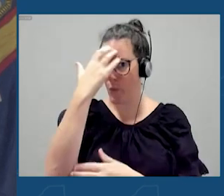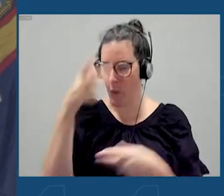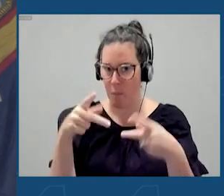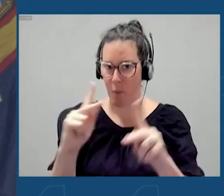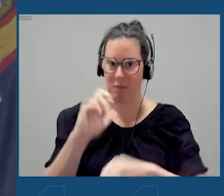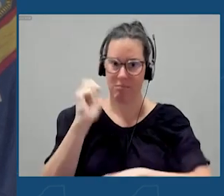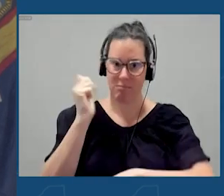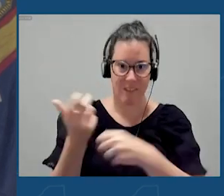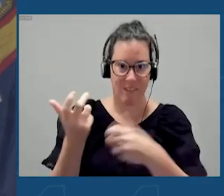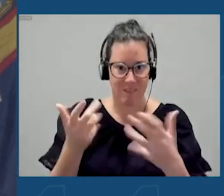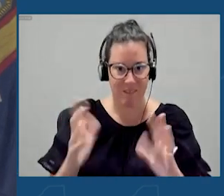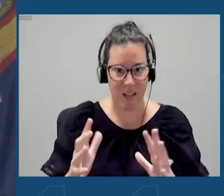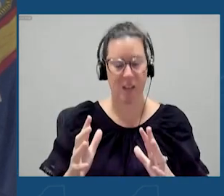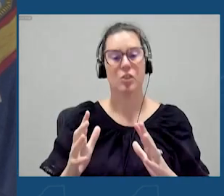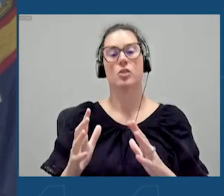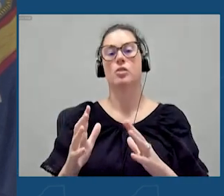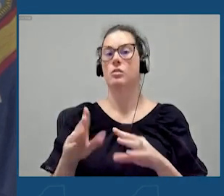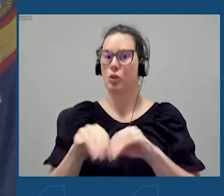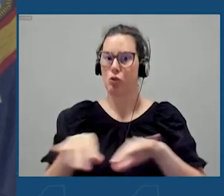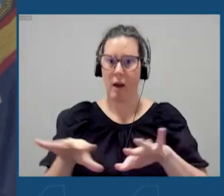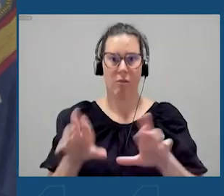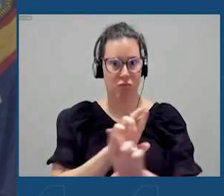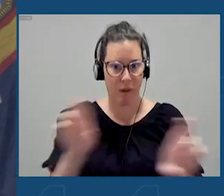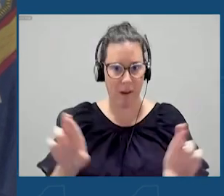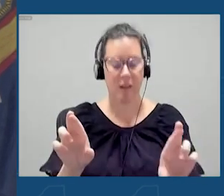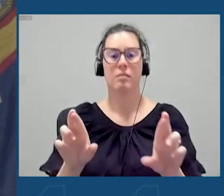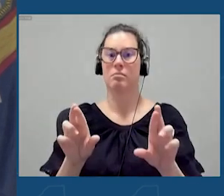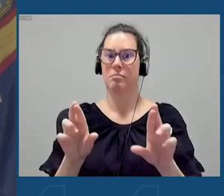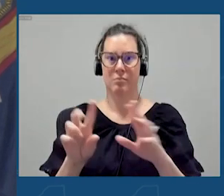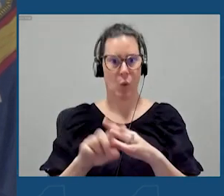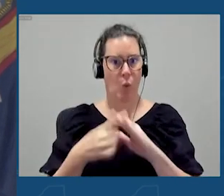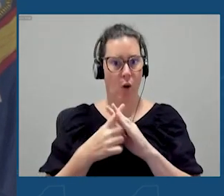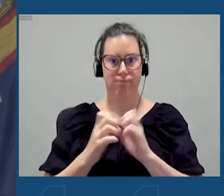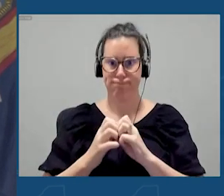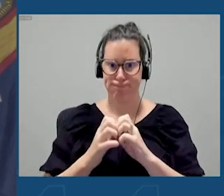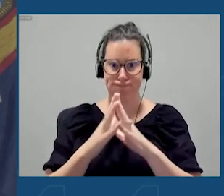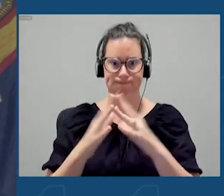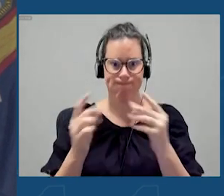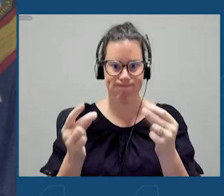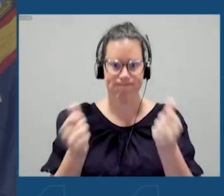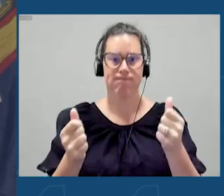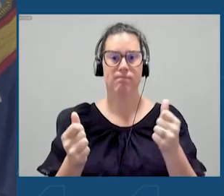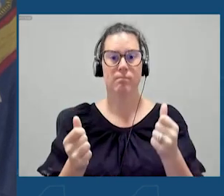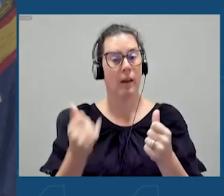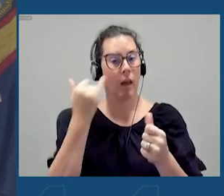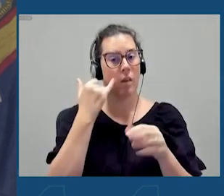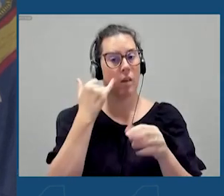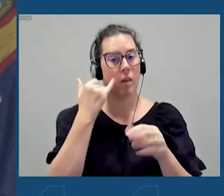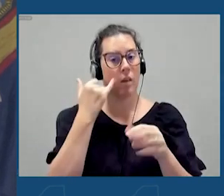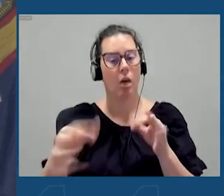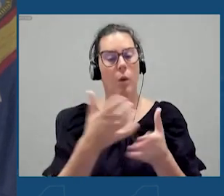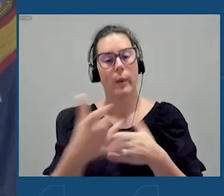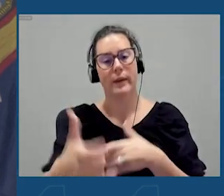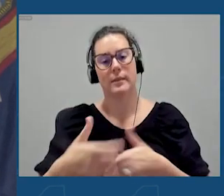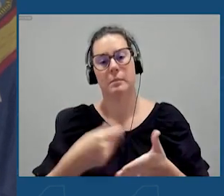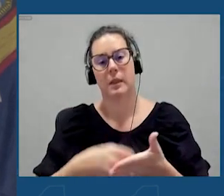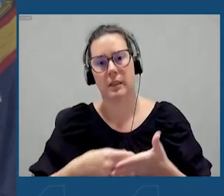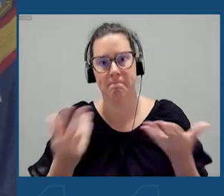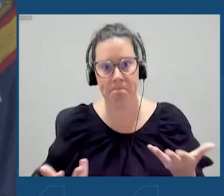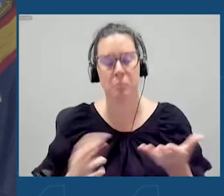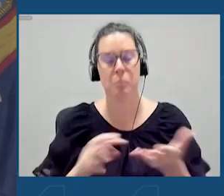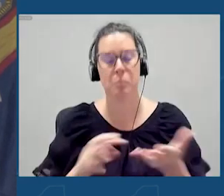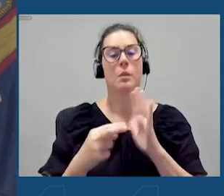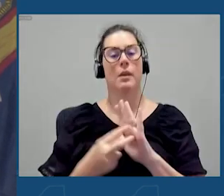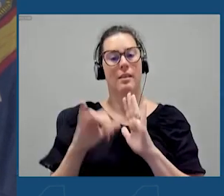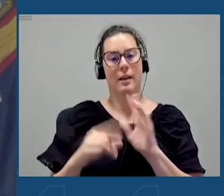work can begin almost immediately, because time is money. And that is exactly what we're doing here. You know, we think about this area as